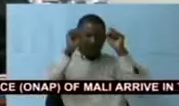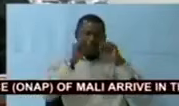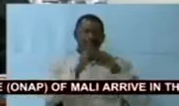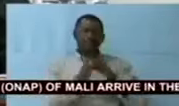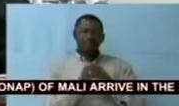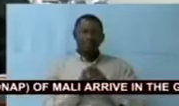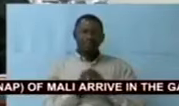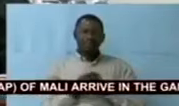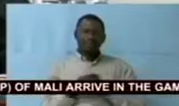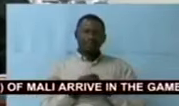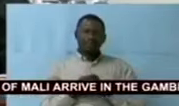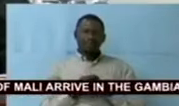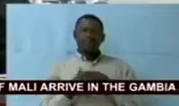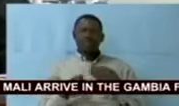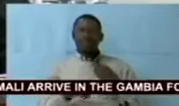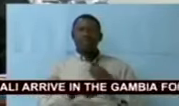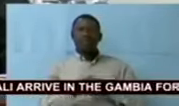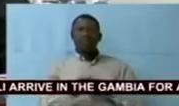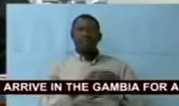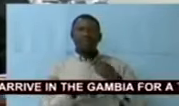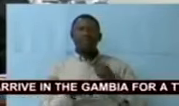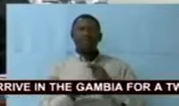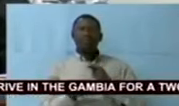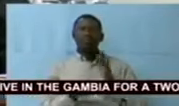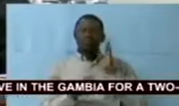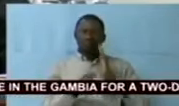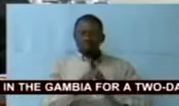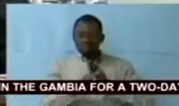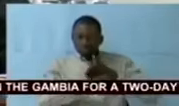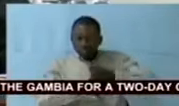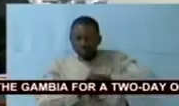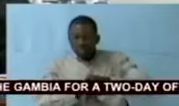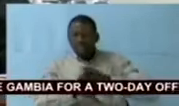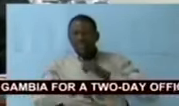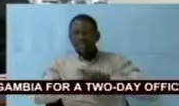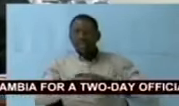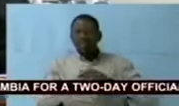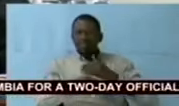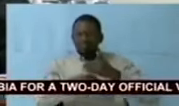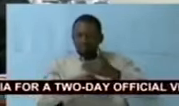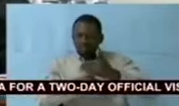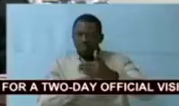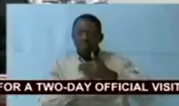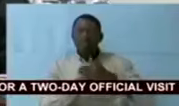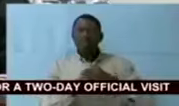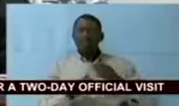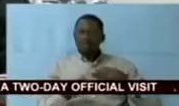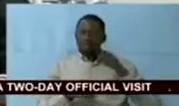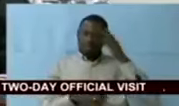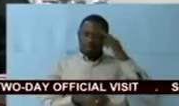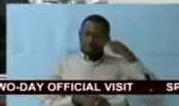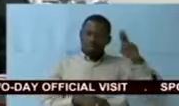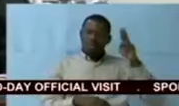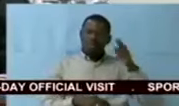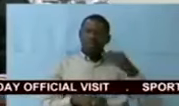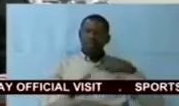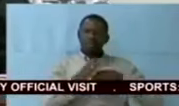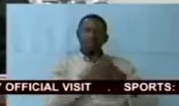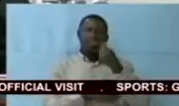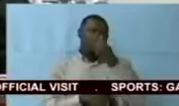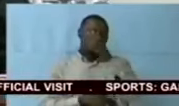It was time for Tobaske. And I was going home to the village.